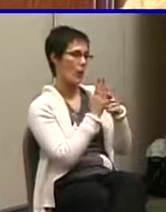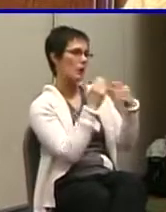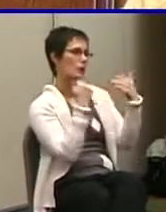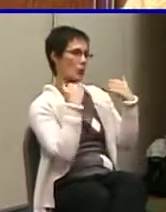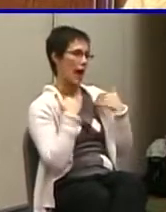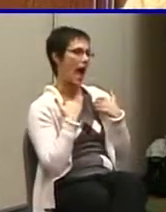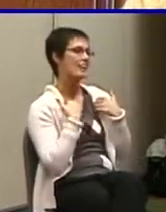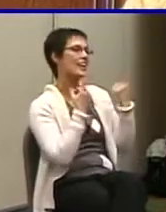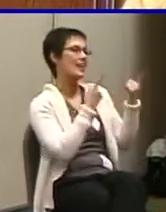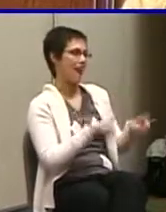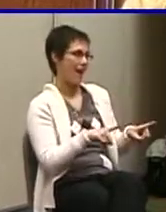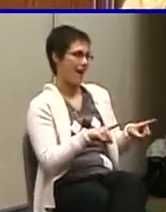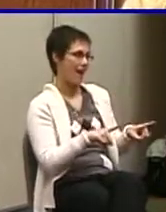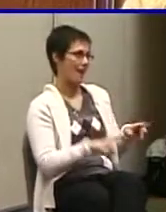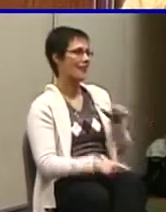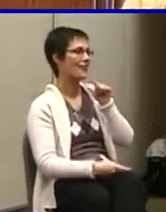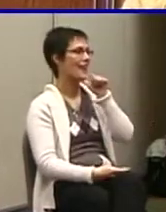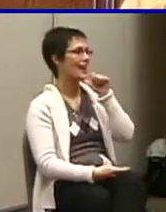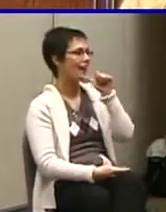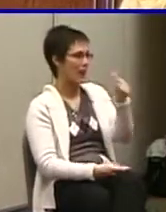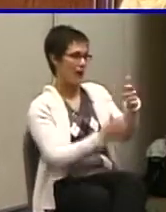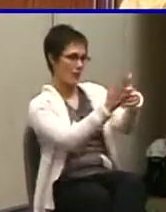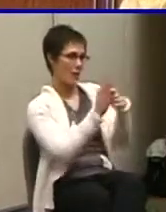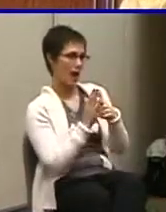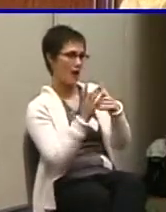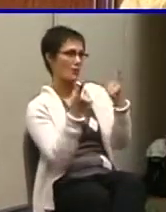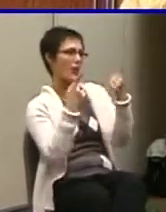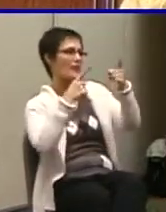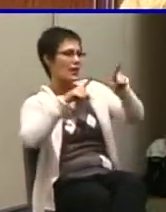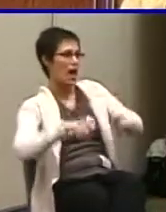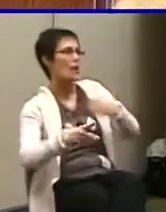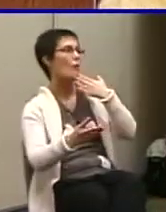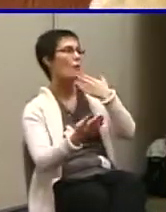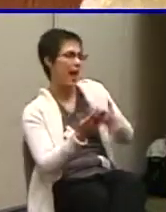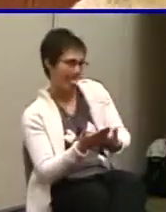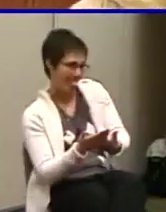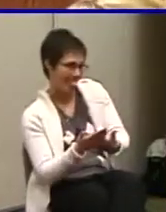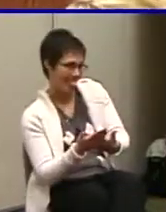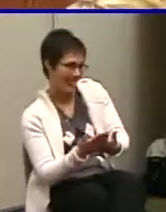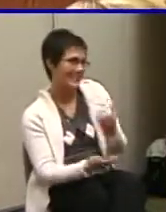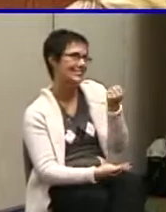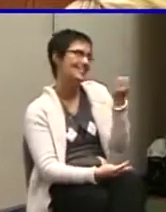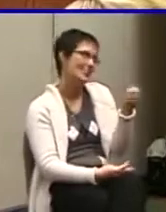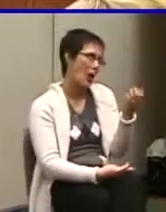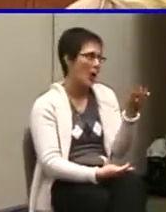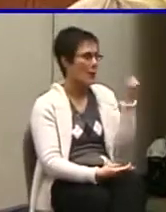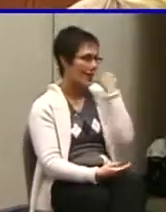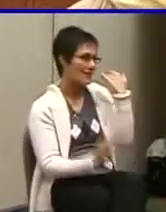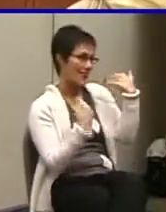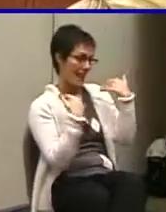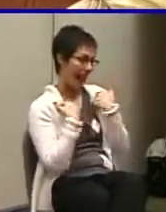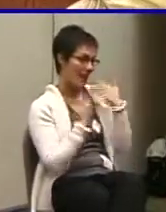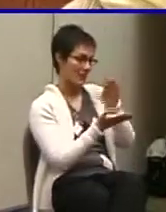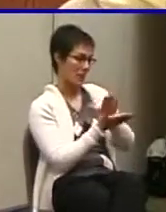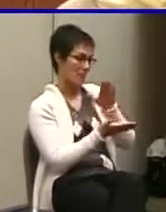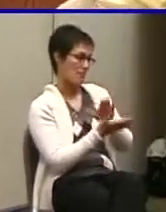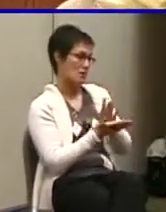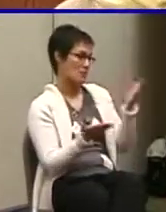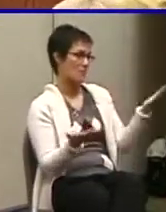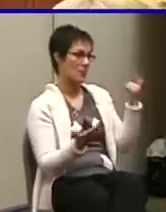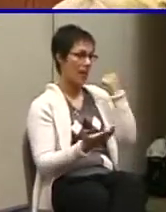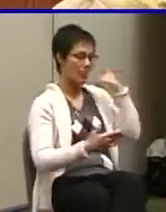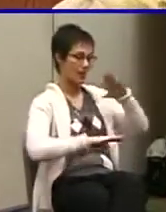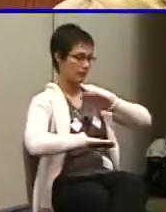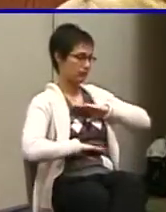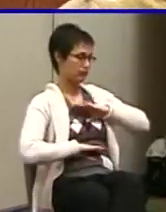well. It's kind of like the transition plan. And so as long as they've got it in place, that's really what they're requiring, you know,